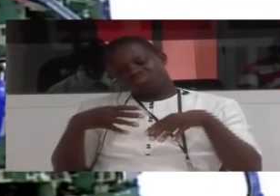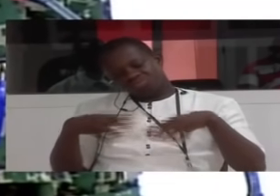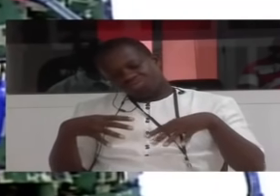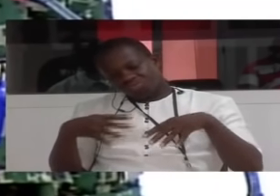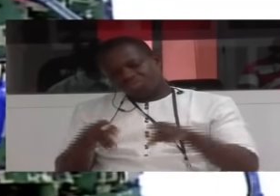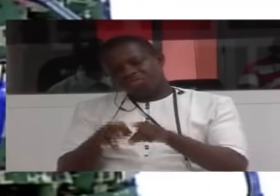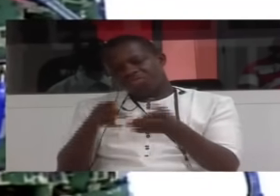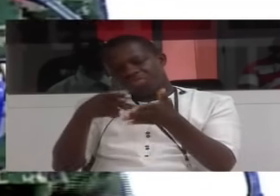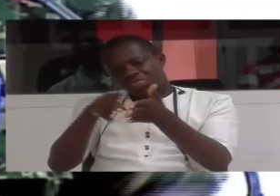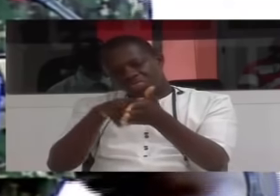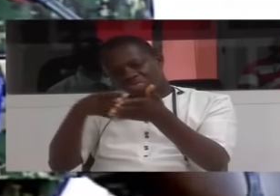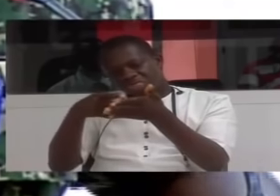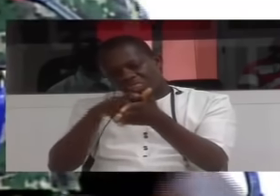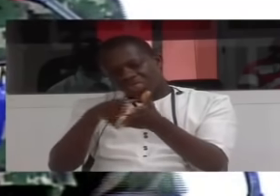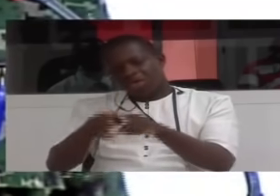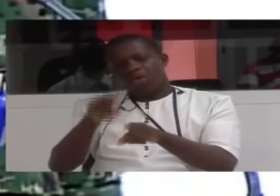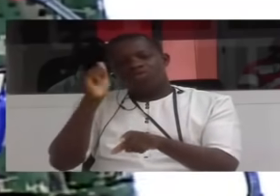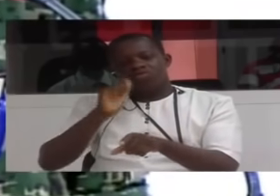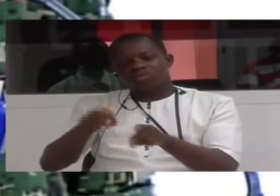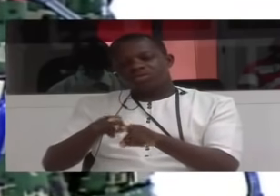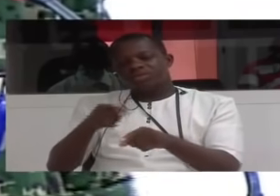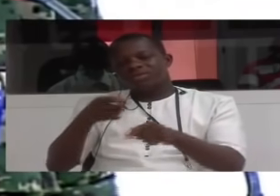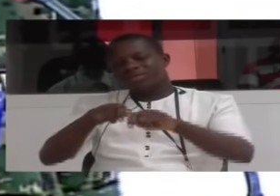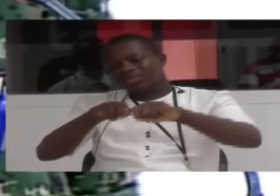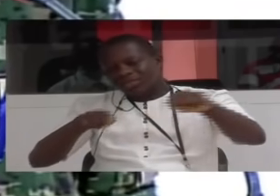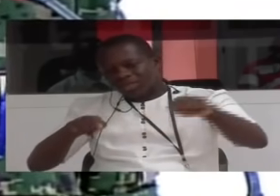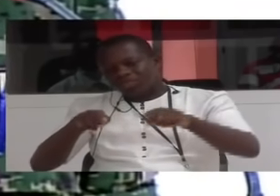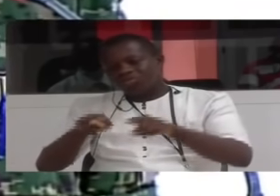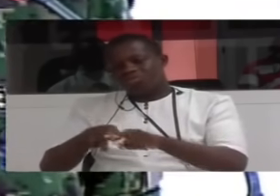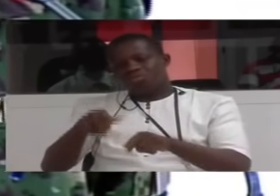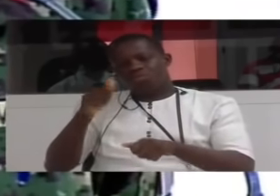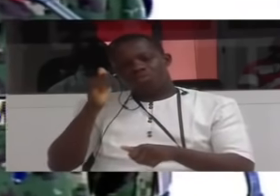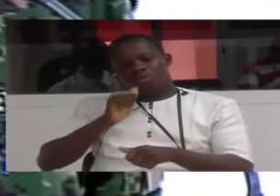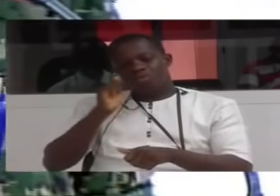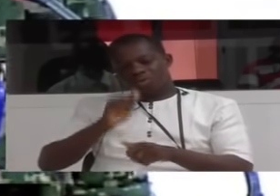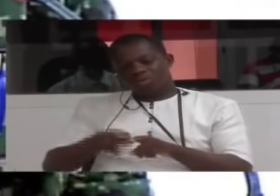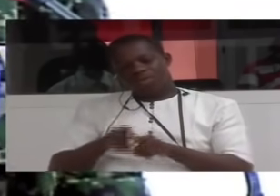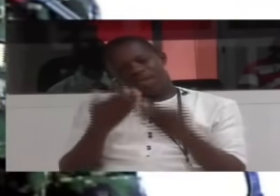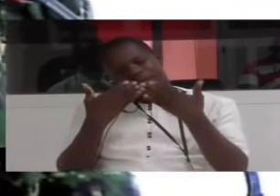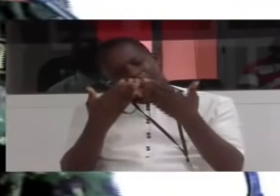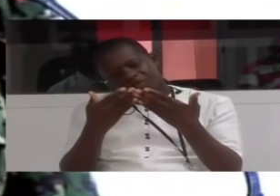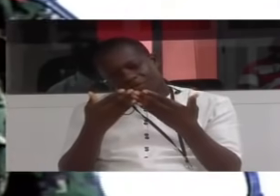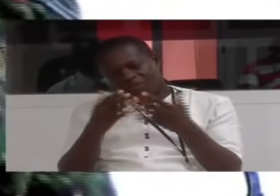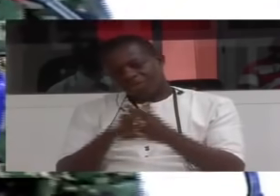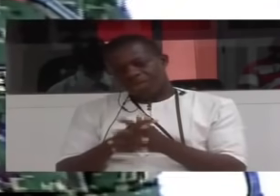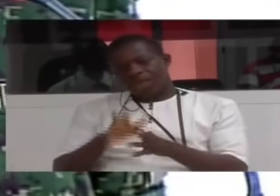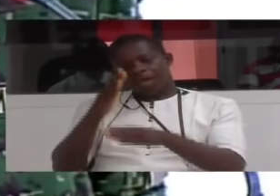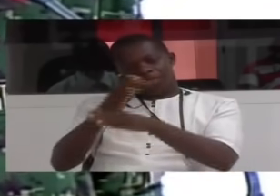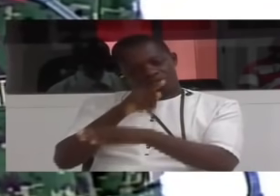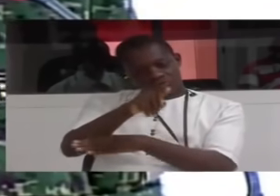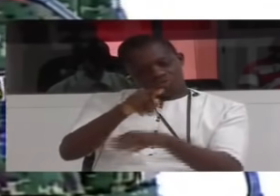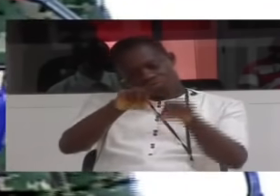was paralyzed. Ay banta la don doxé. She was walking with crutches. Maneko. I said to her, bala nga tedda